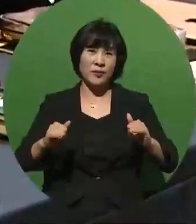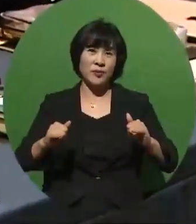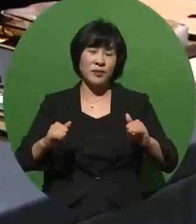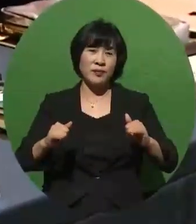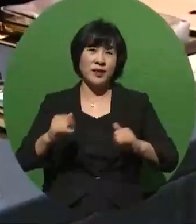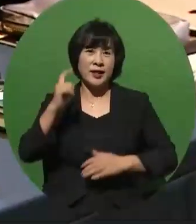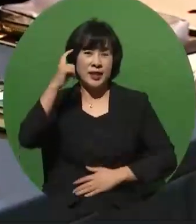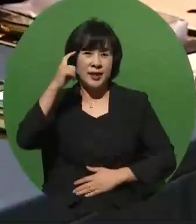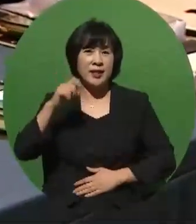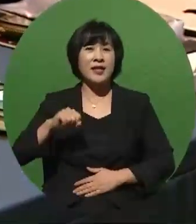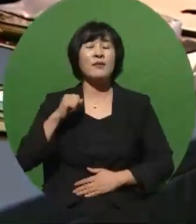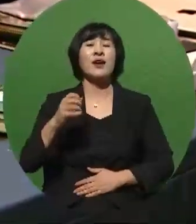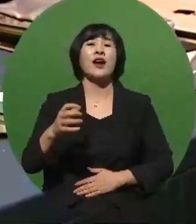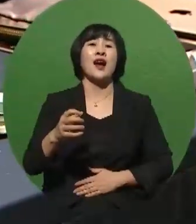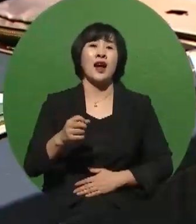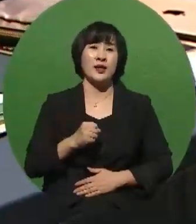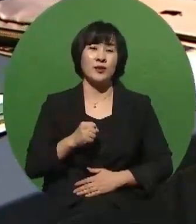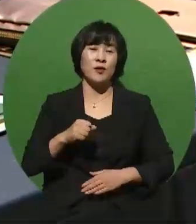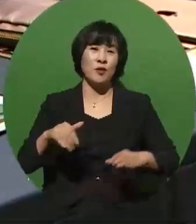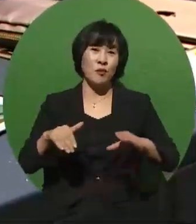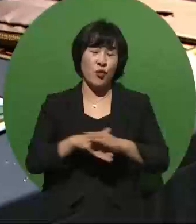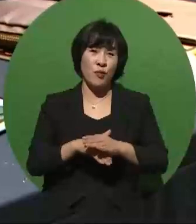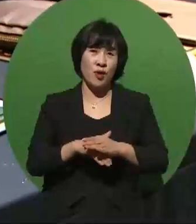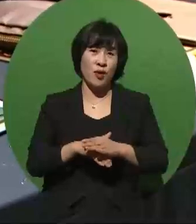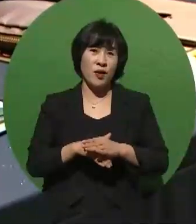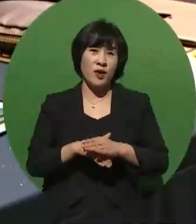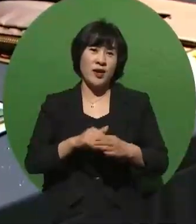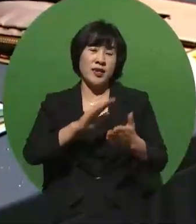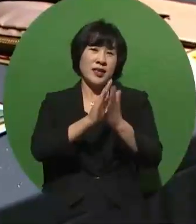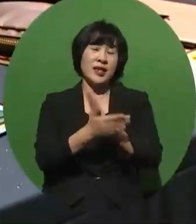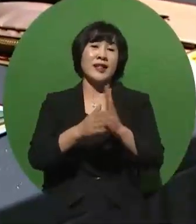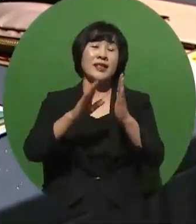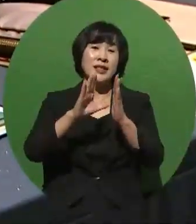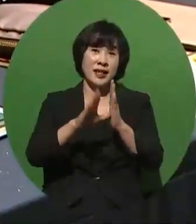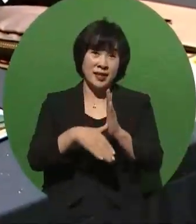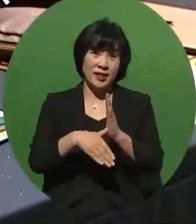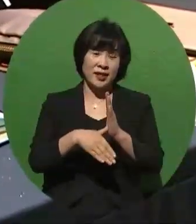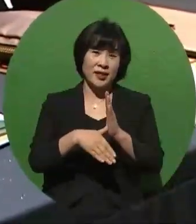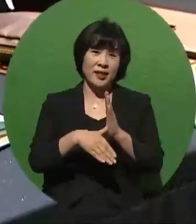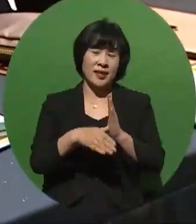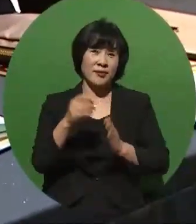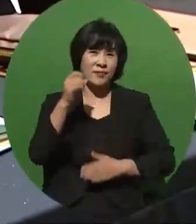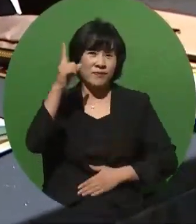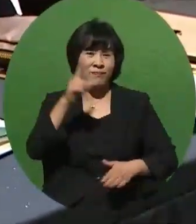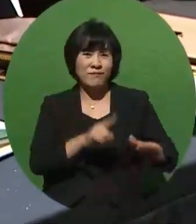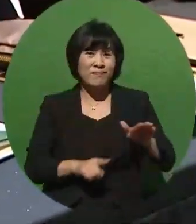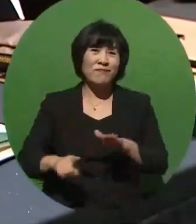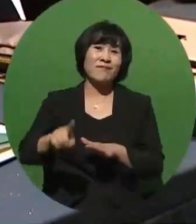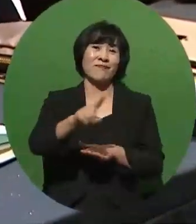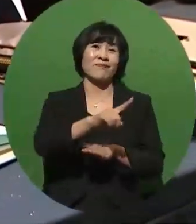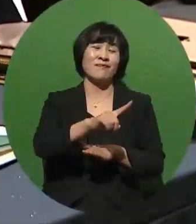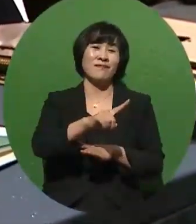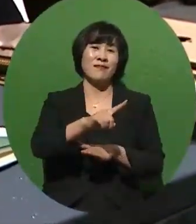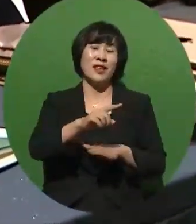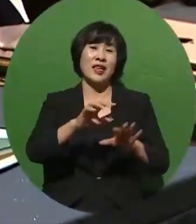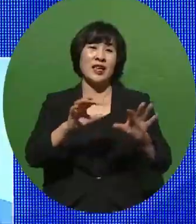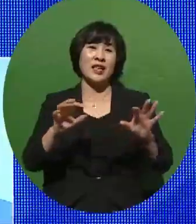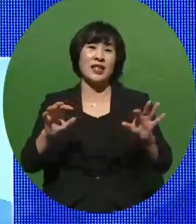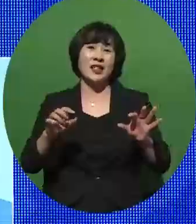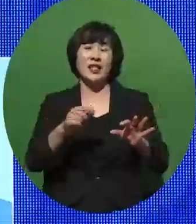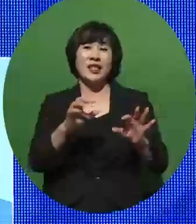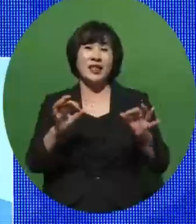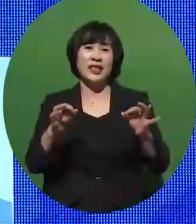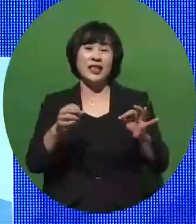I look forward to seeing the second and third Kim Dae-jung to be born, who will wisely lead the era